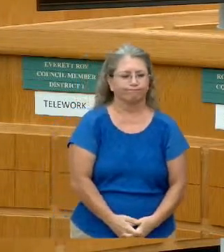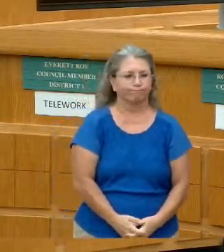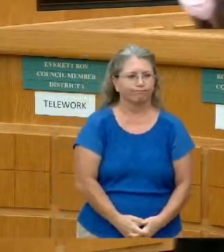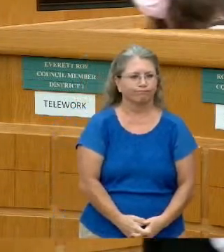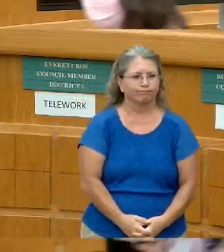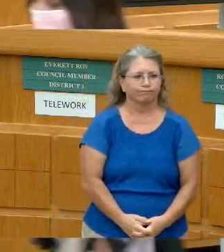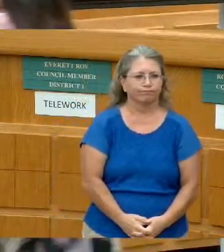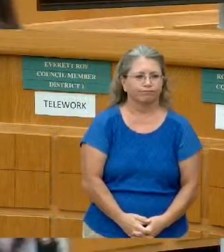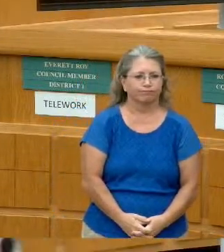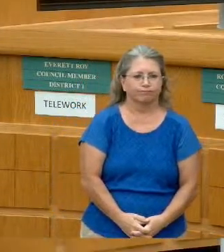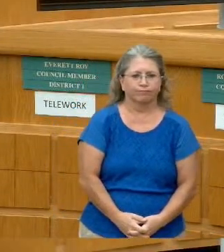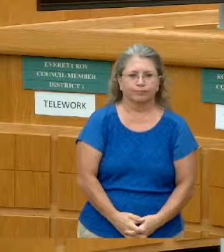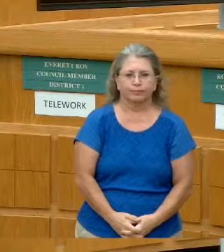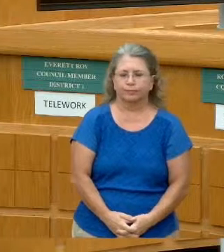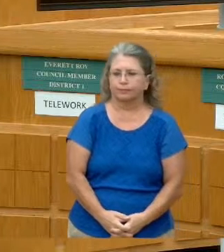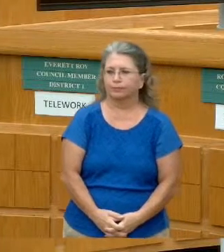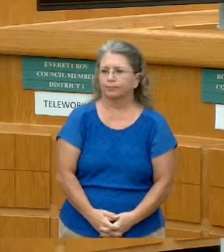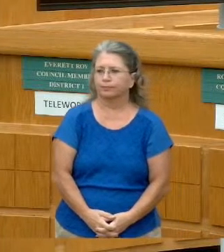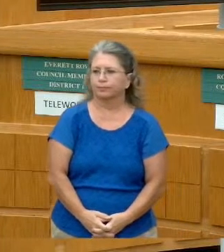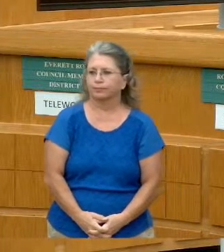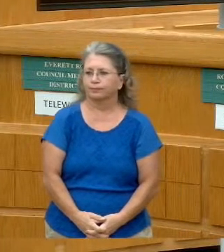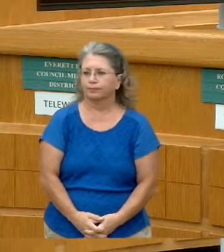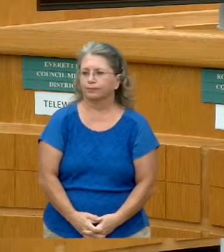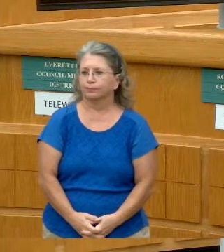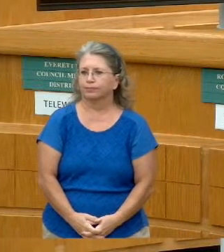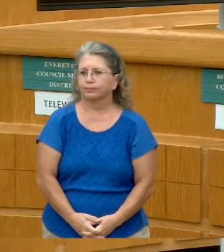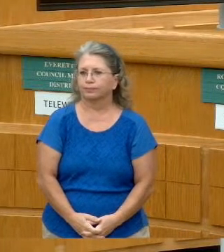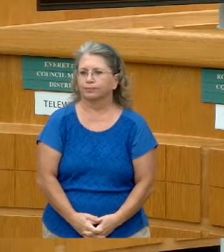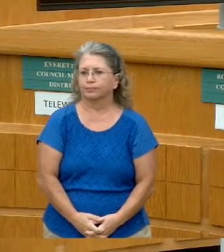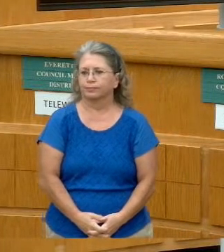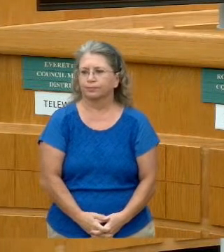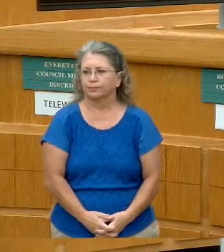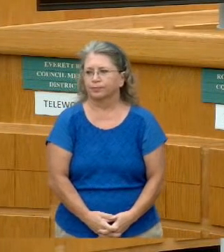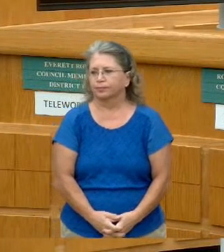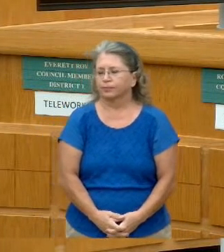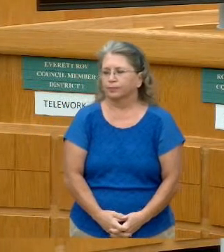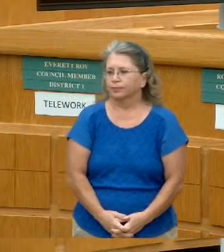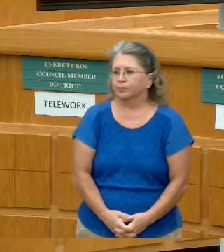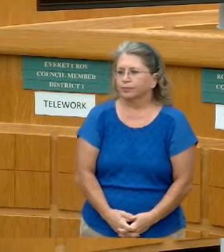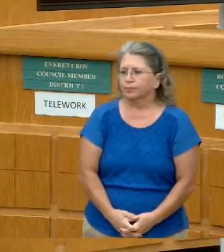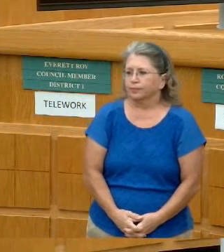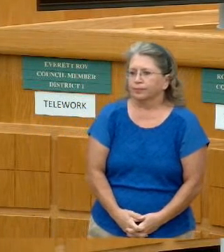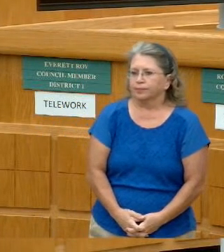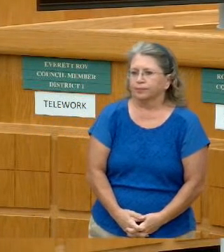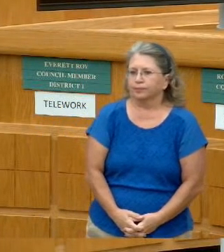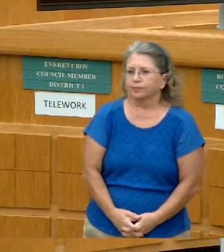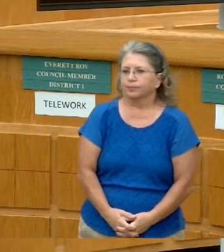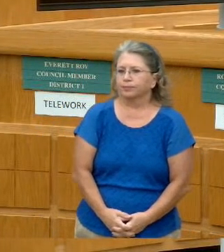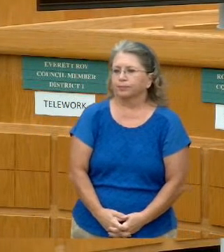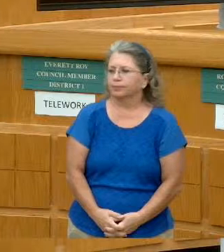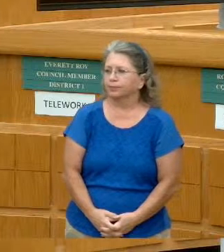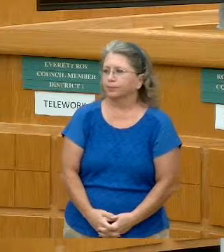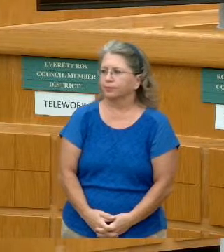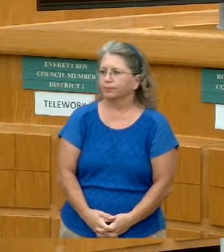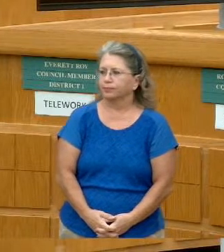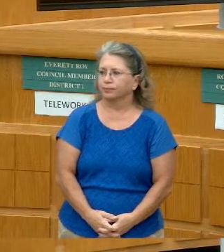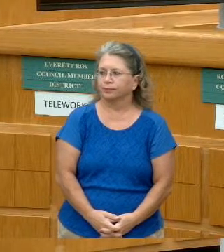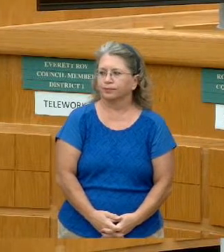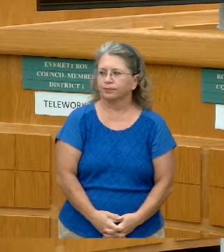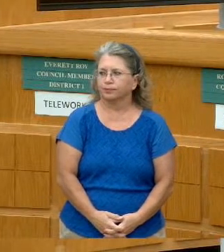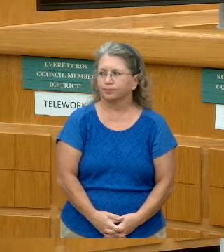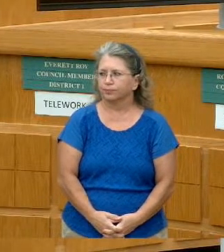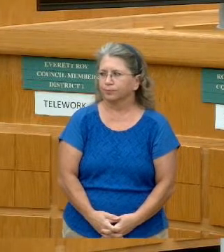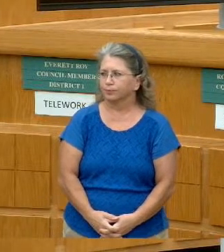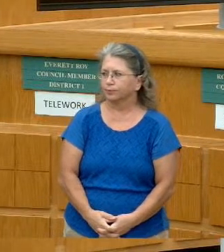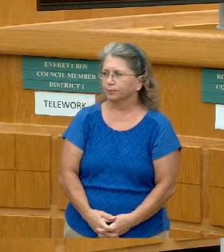dar las gracias a todos aquellos que hicieron su parte para evitar más salidas durante el fin de semana feriado. Fue un fin de semana muy diferente en comparación al Día de los Caídos.